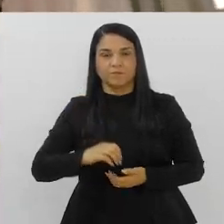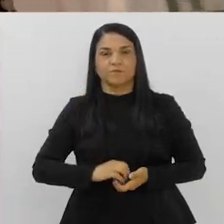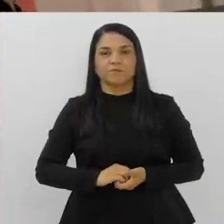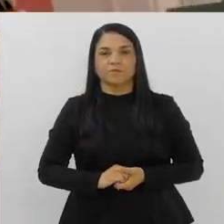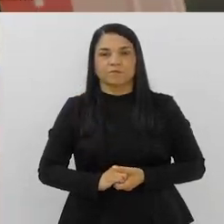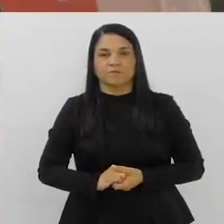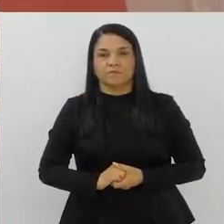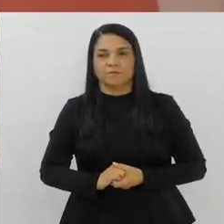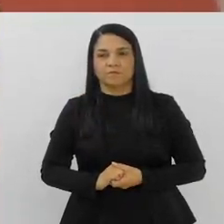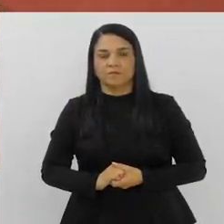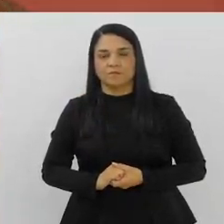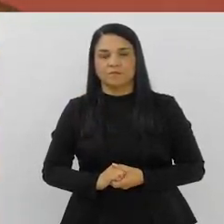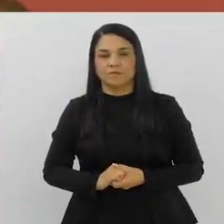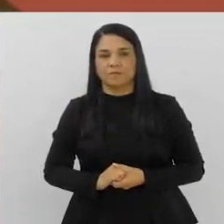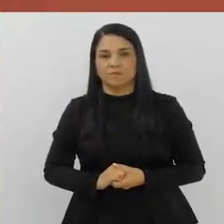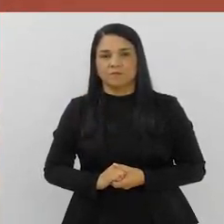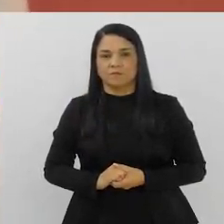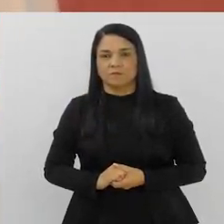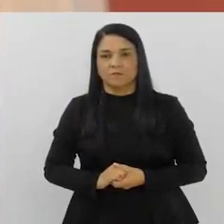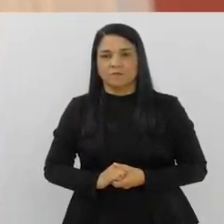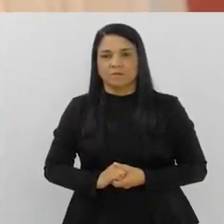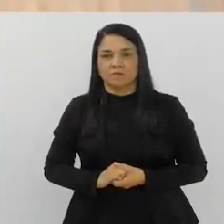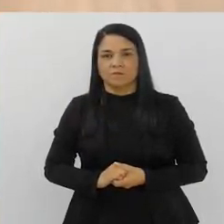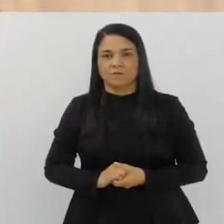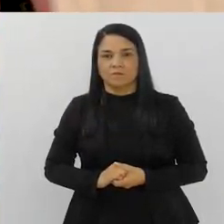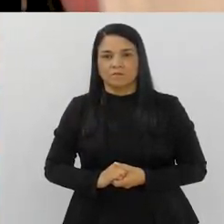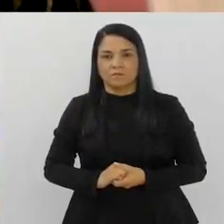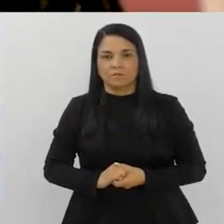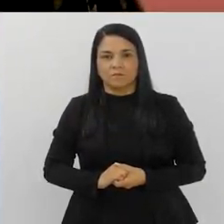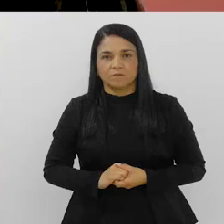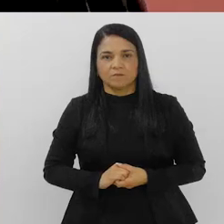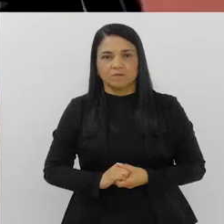The temple temple of